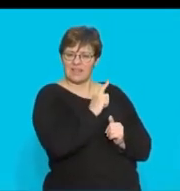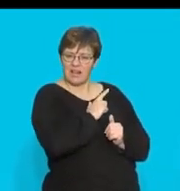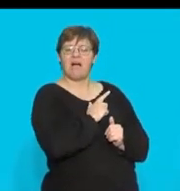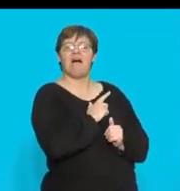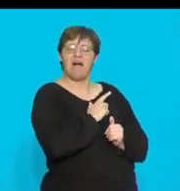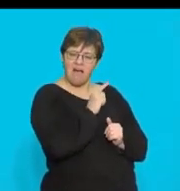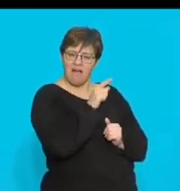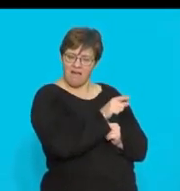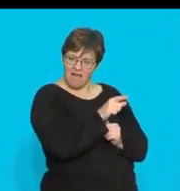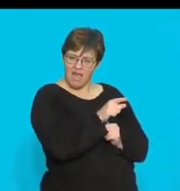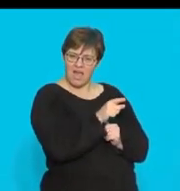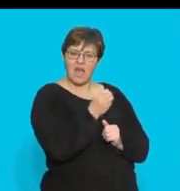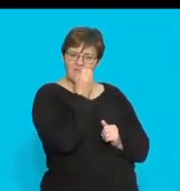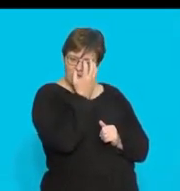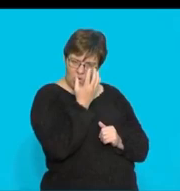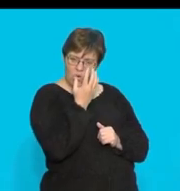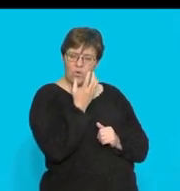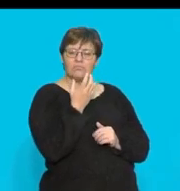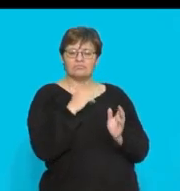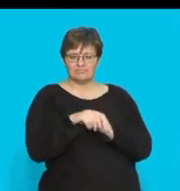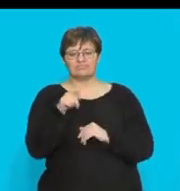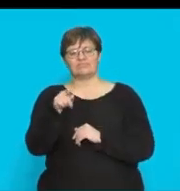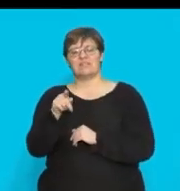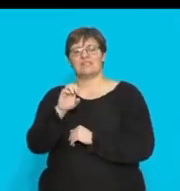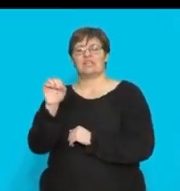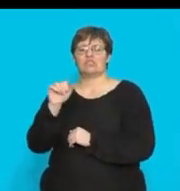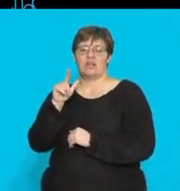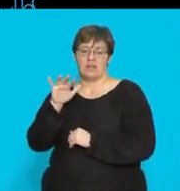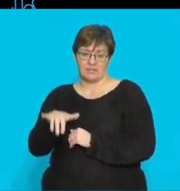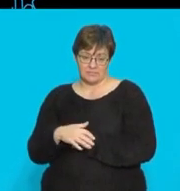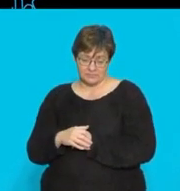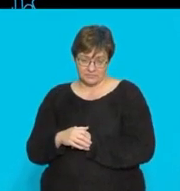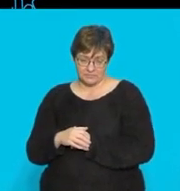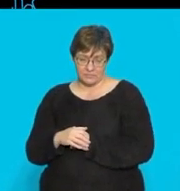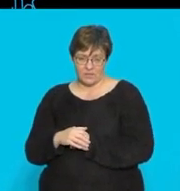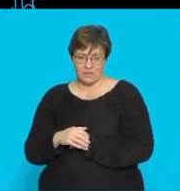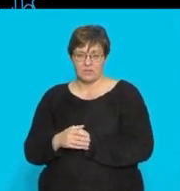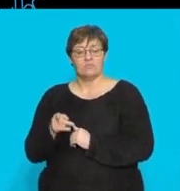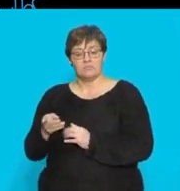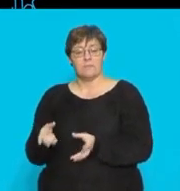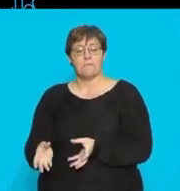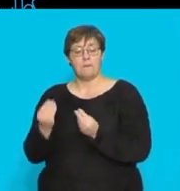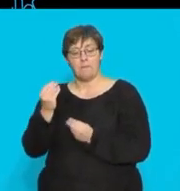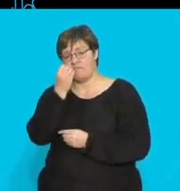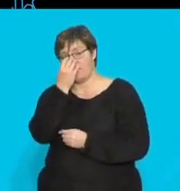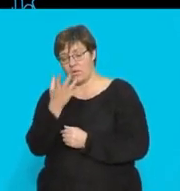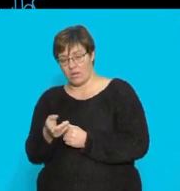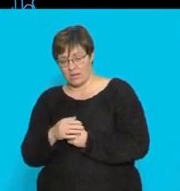all right, of that there's reproduction is going to occur sexually. So here we've got a